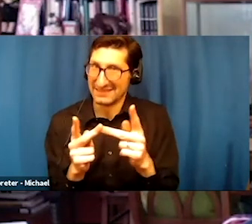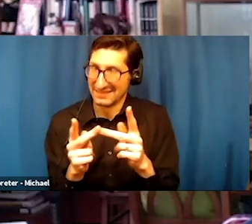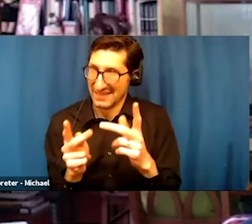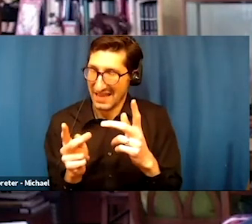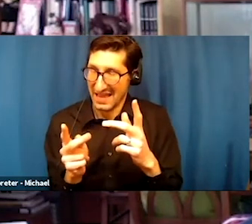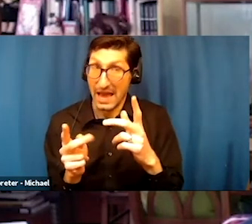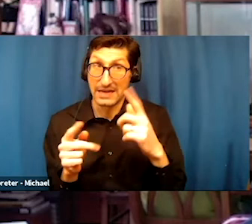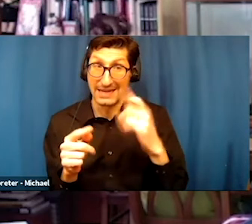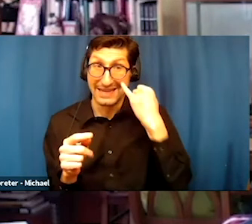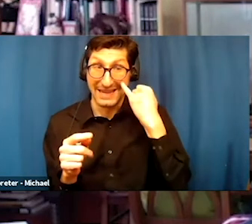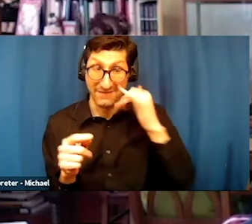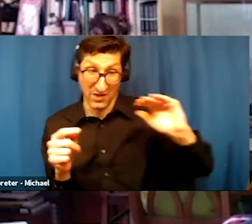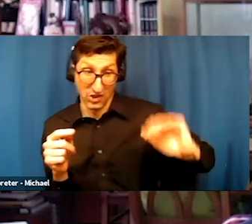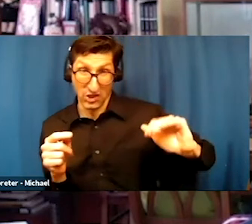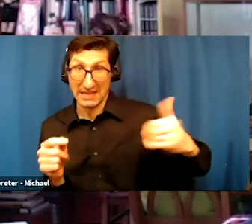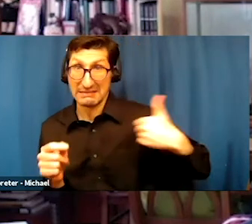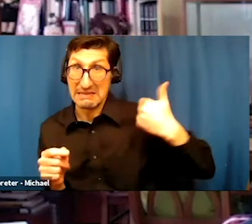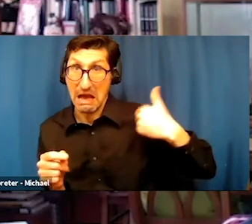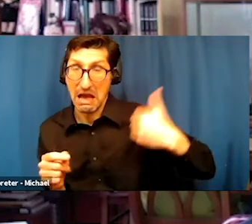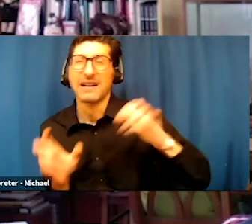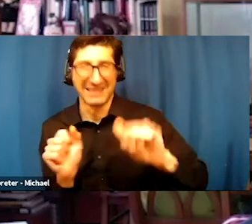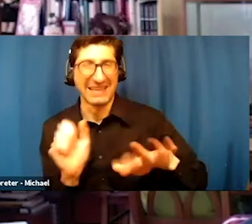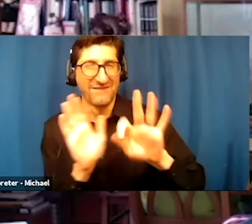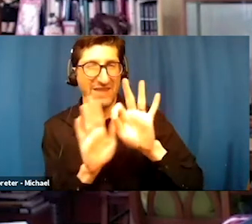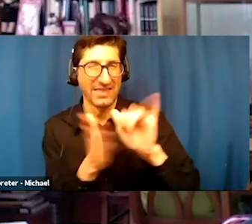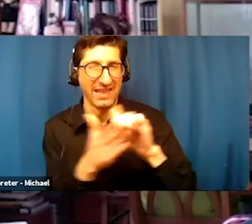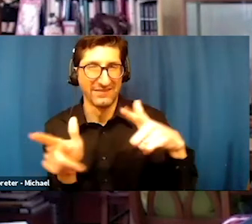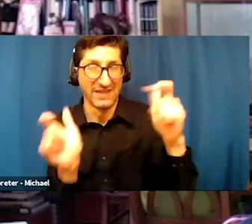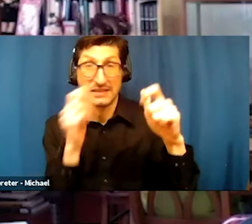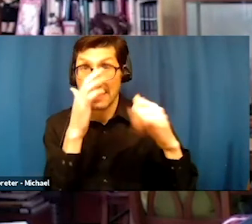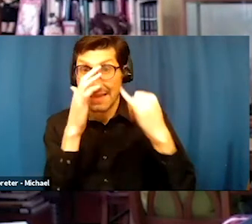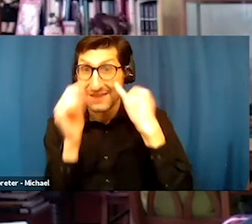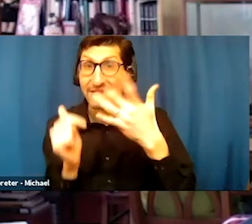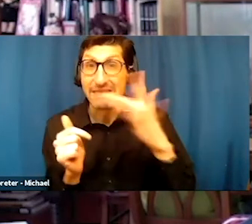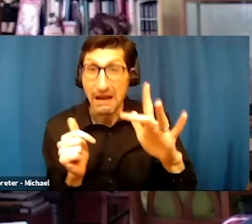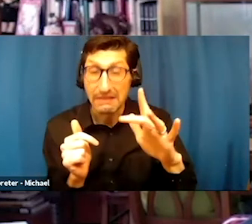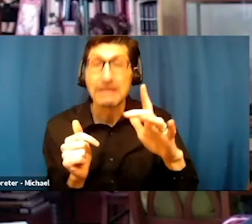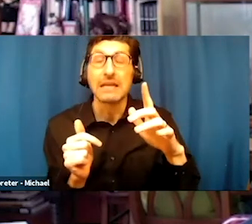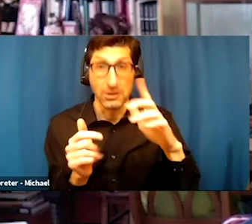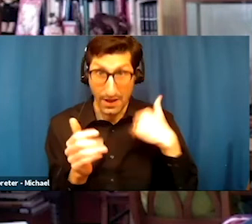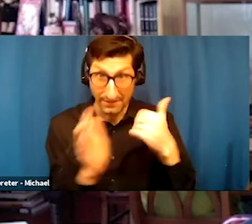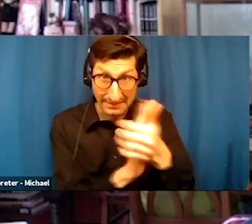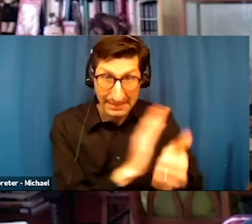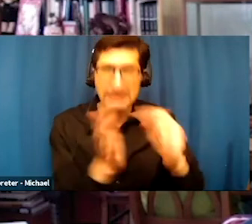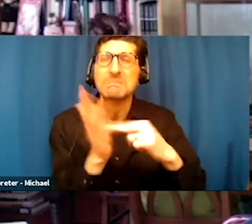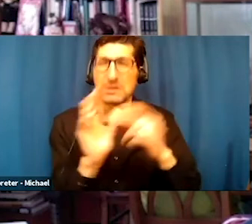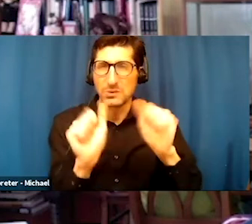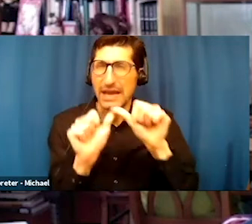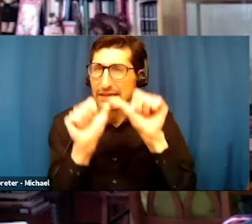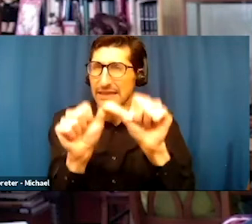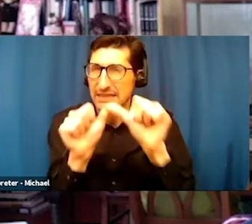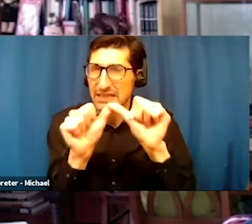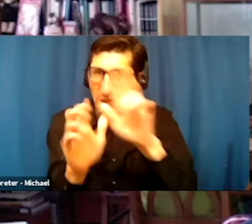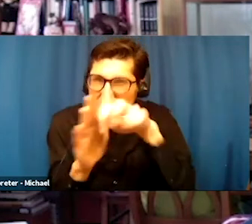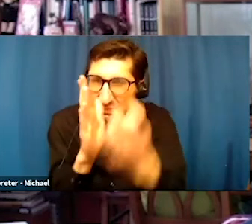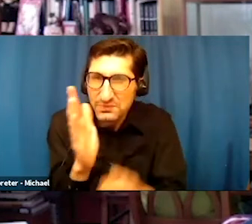So if you're lucky, you have talent that can keep you in the art room. But, um, the feeling of it being